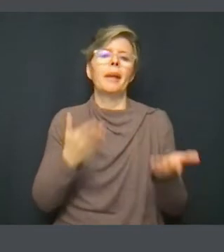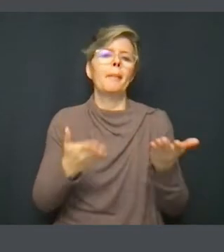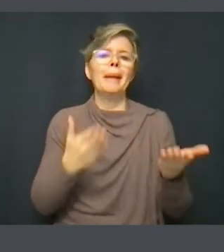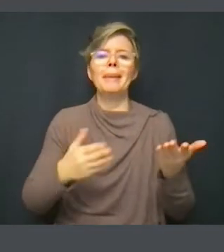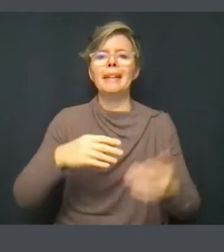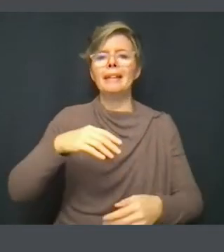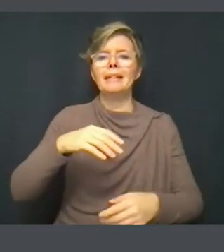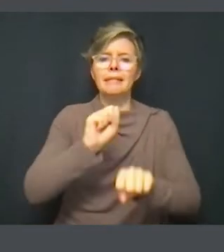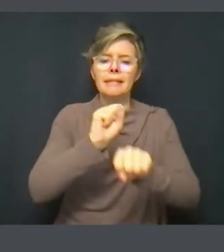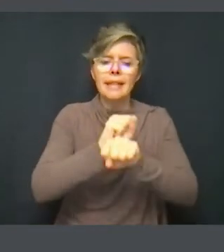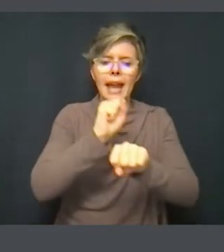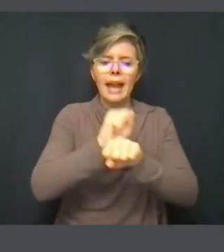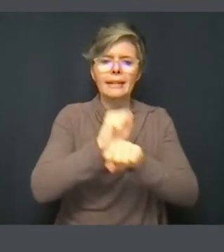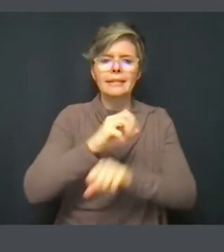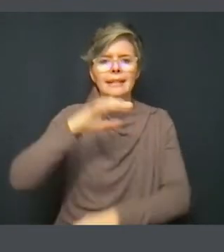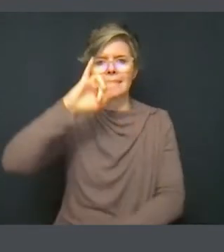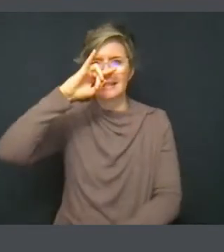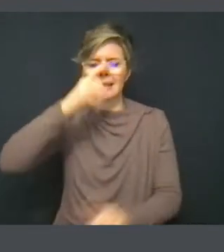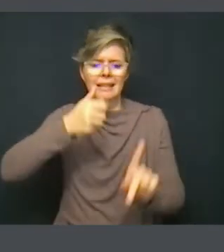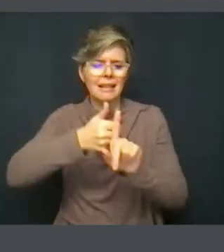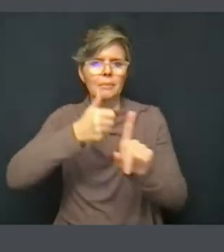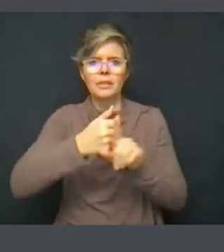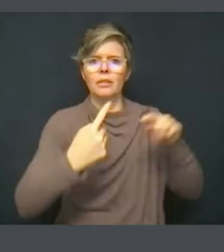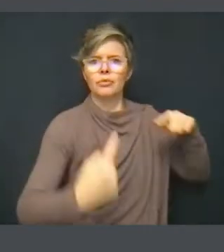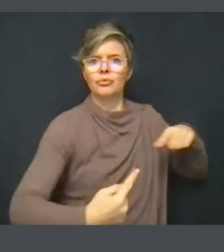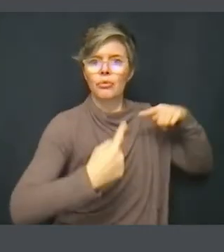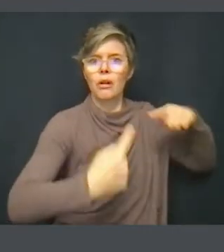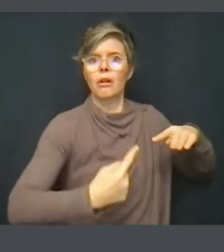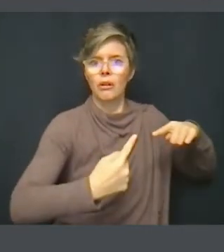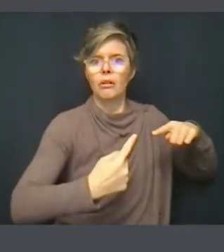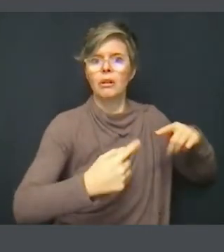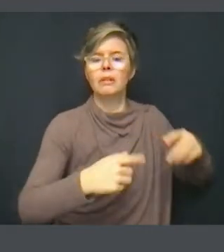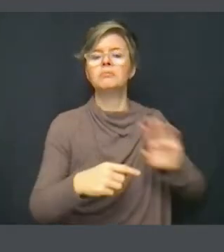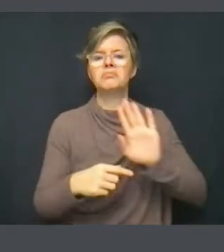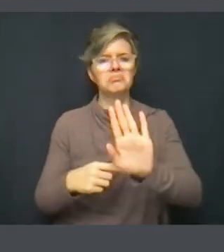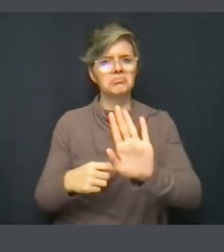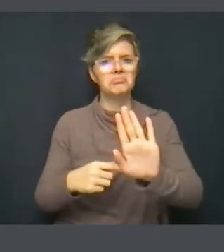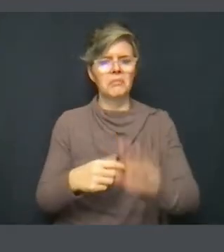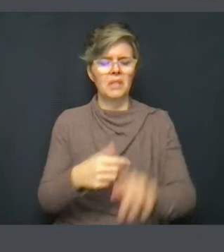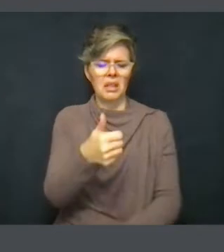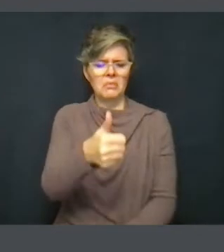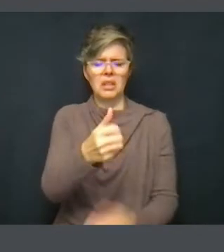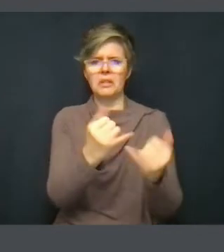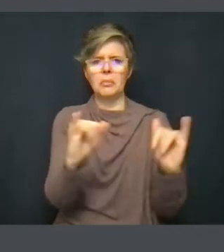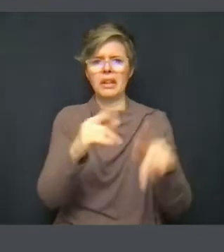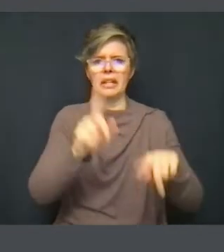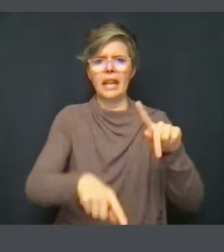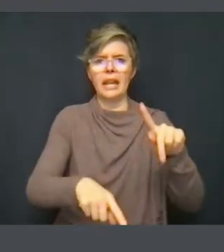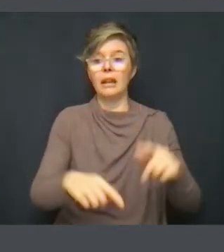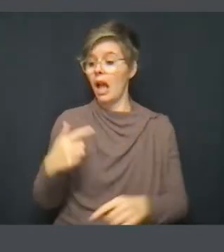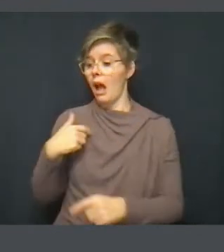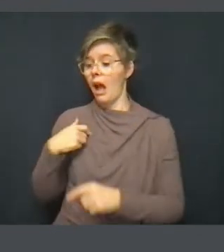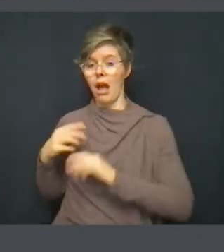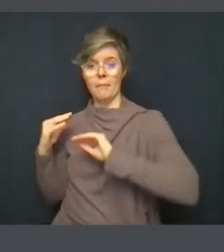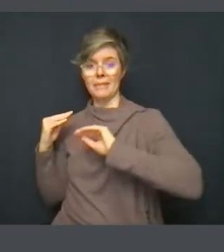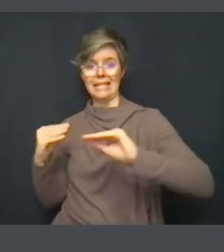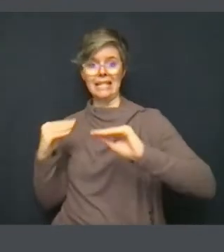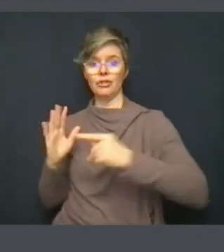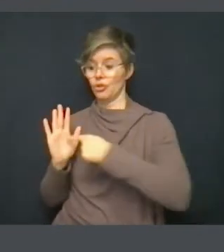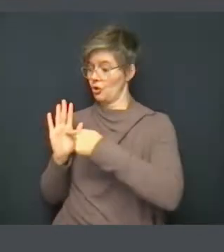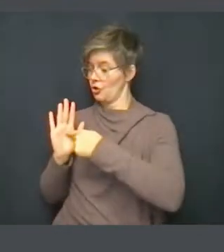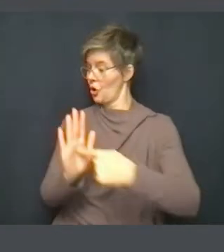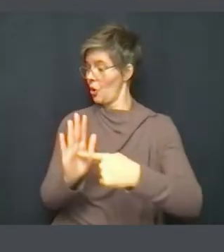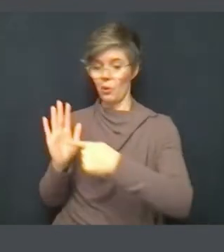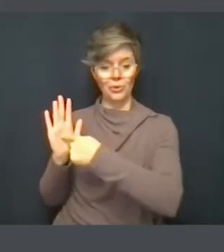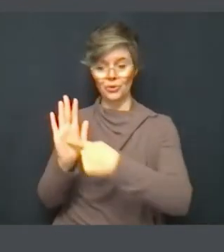A, but if you teach kid to do task A, is it really easy for the kid to learn that task, or is it